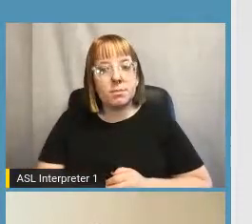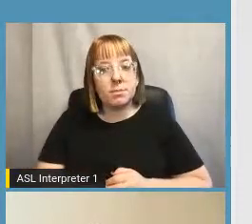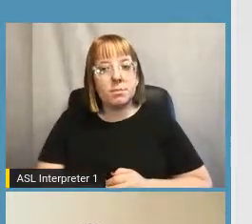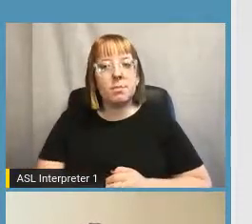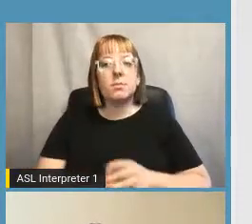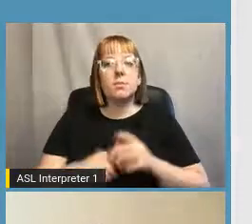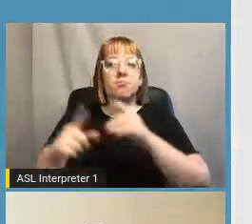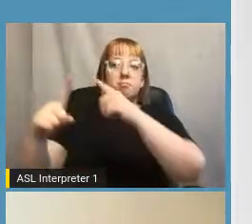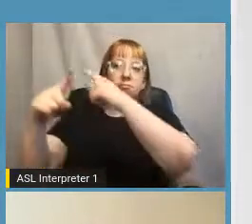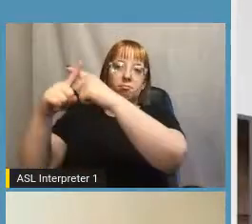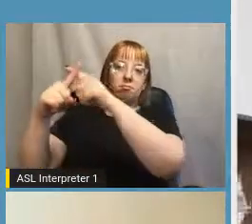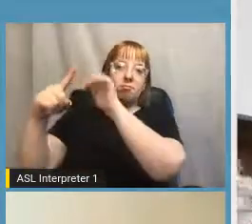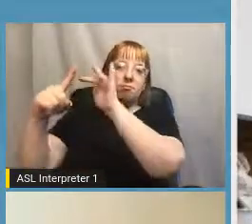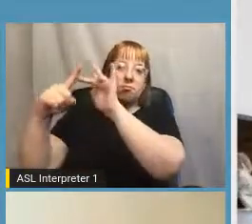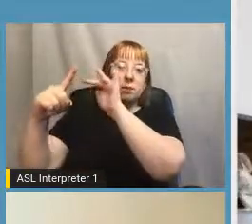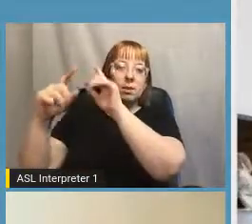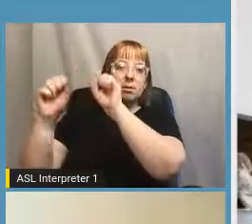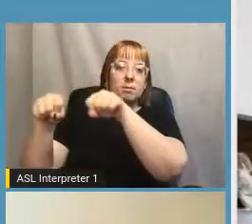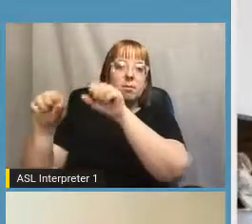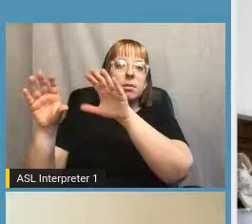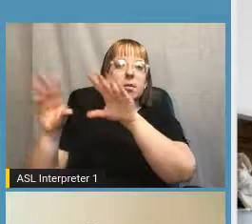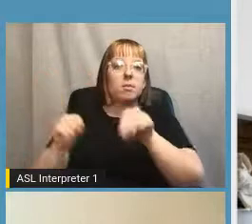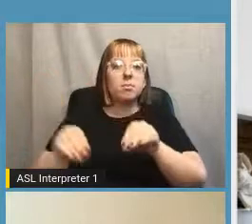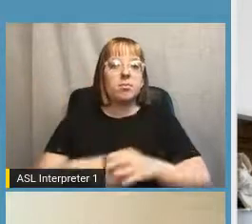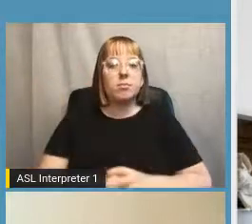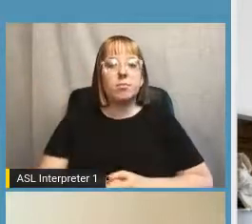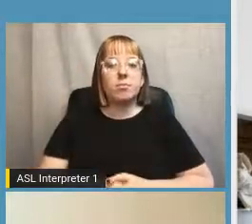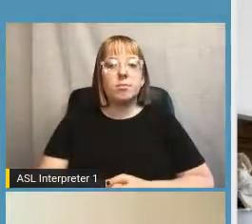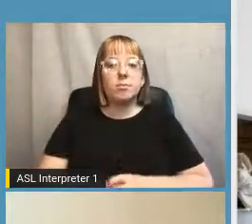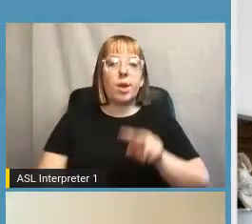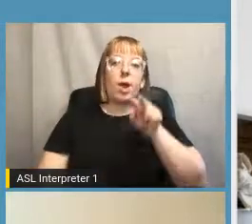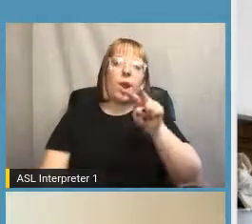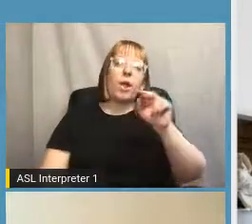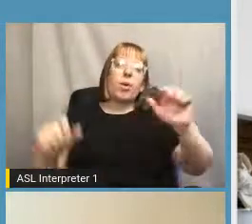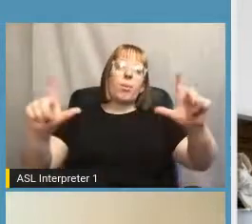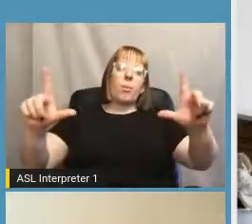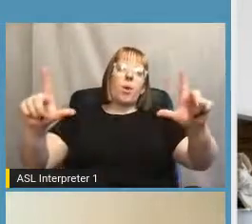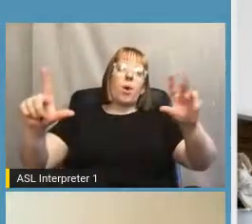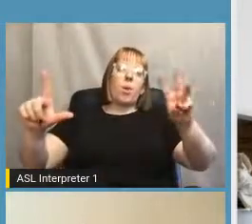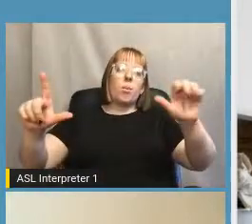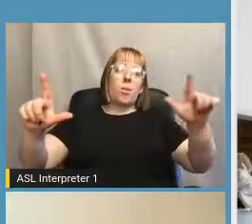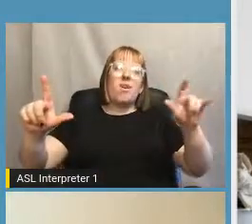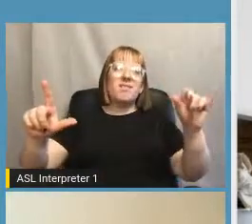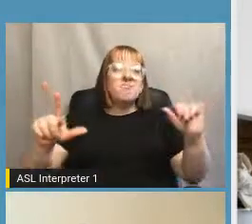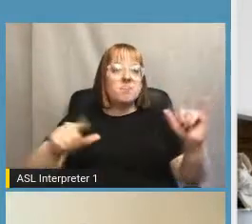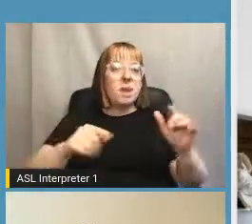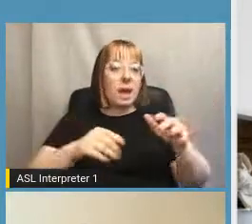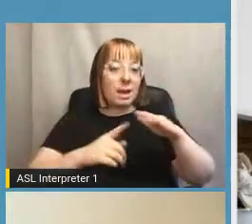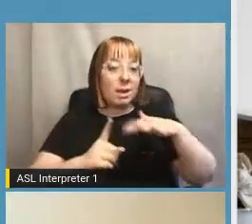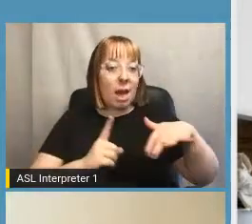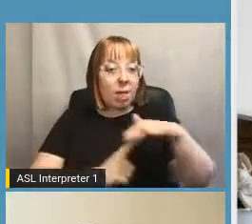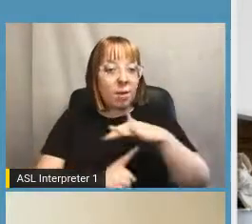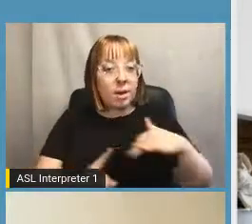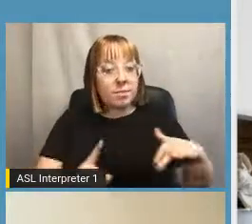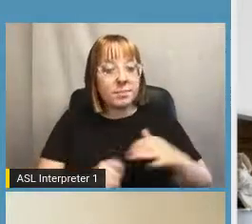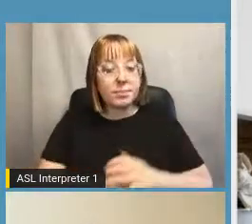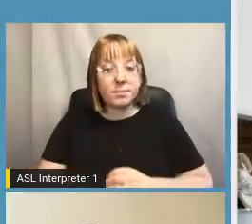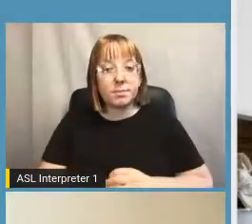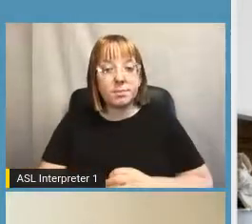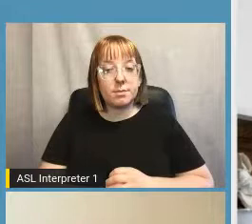of the detail view and look at it on the wall as it would be in a gallery.